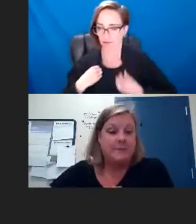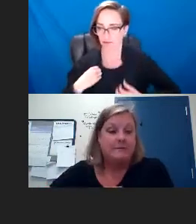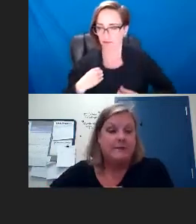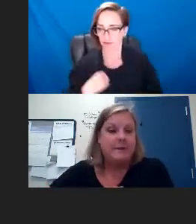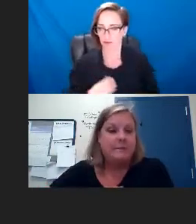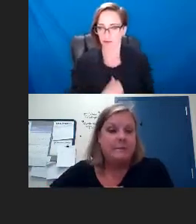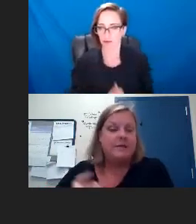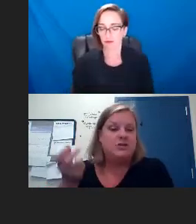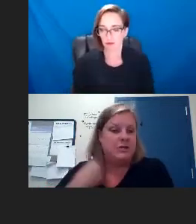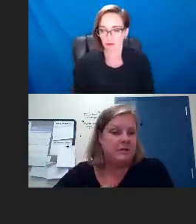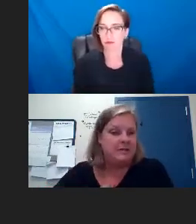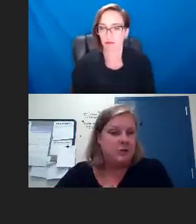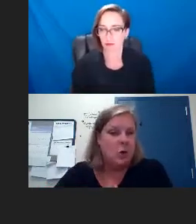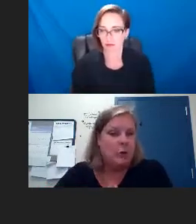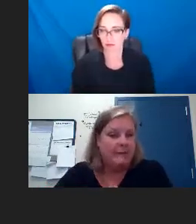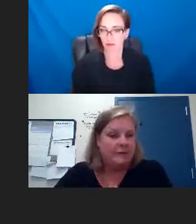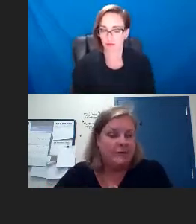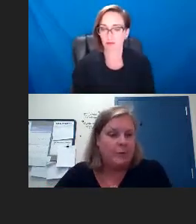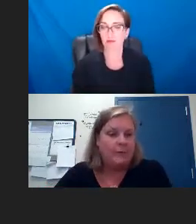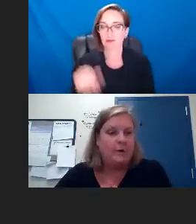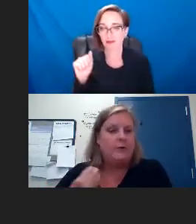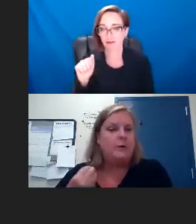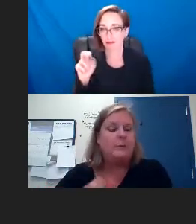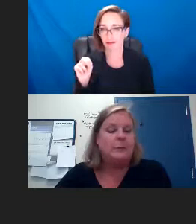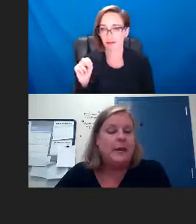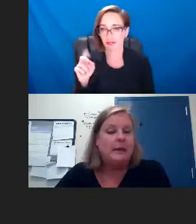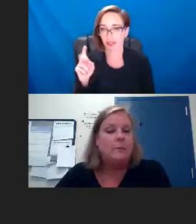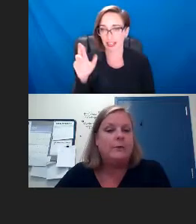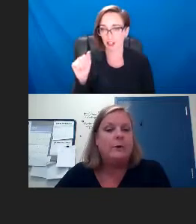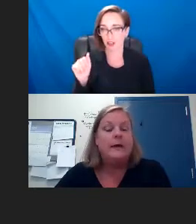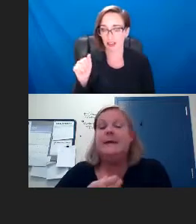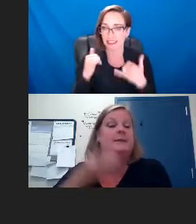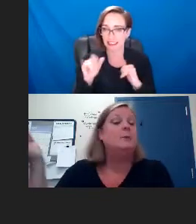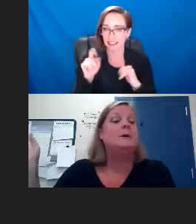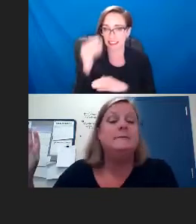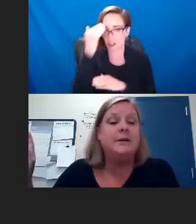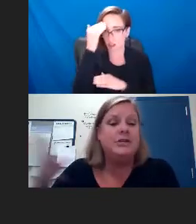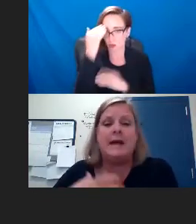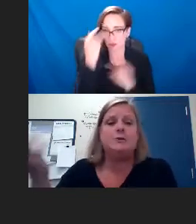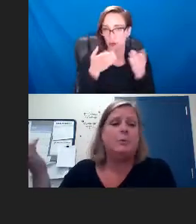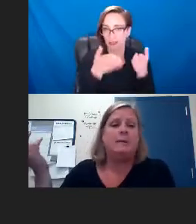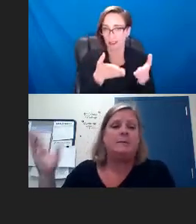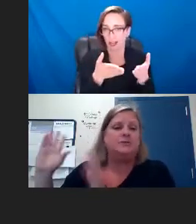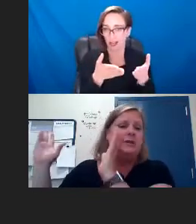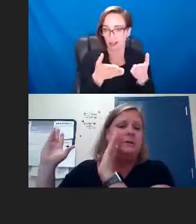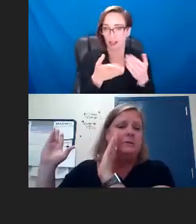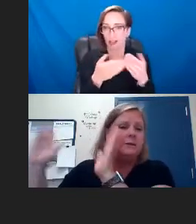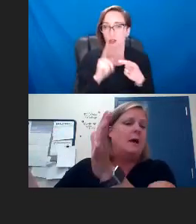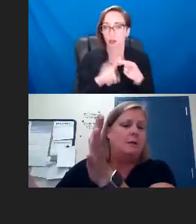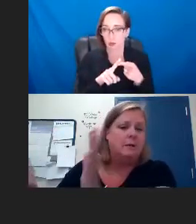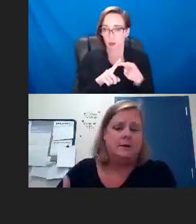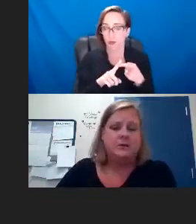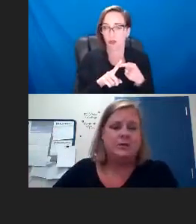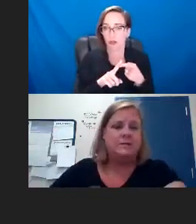in receptively, meaning she needs to know that there's someone there and they're communicating with her. Expressively, she has no problem. She